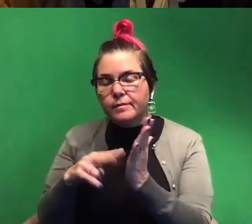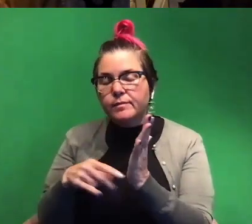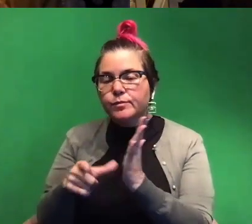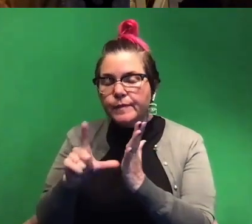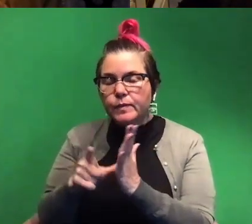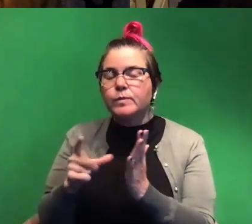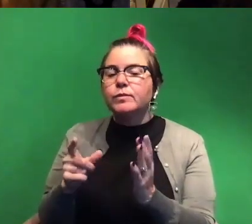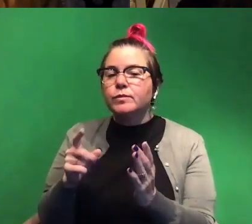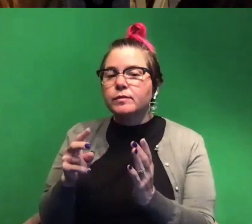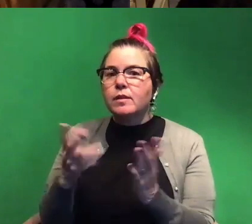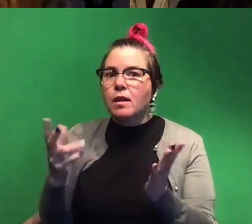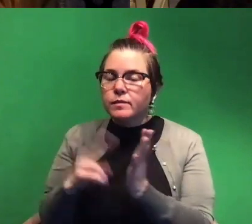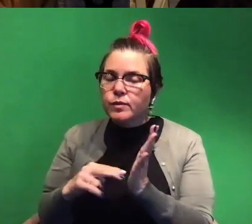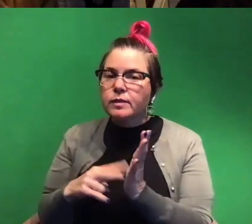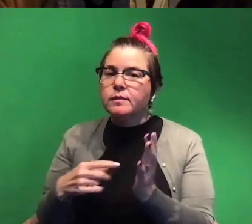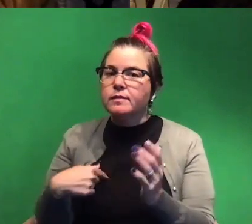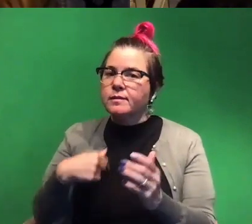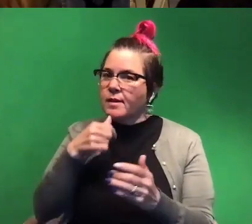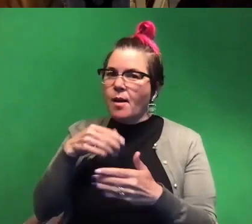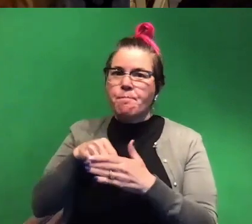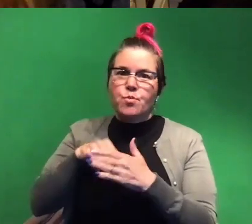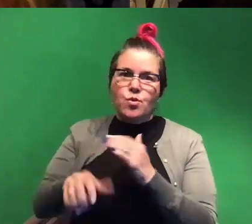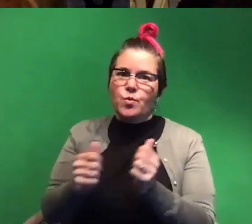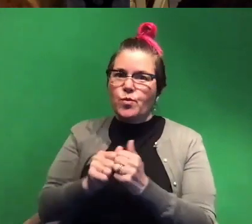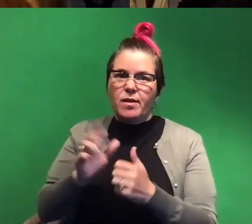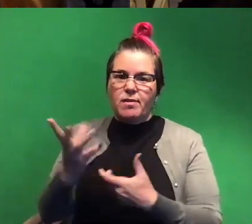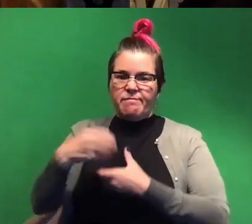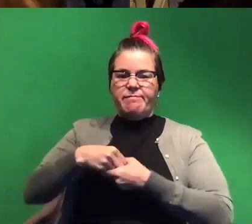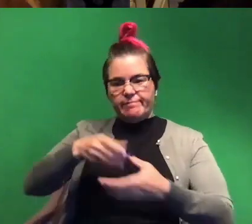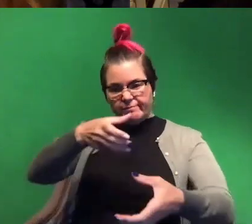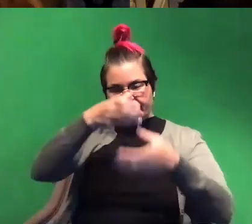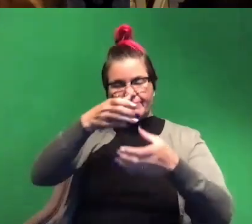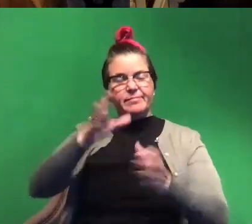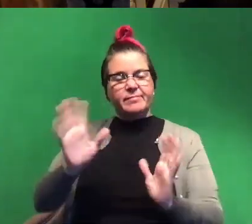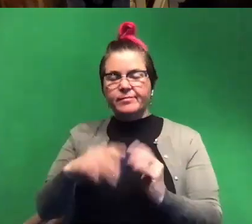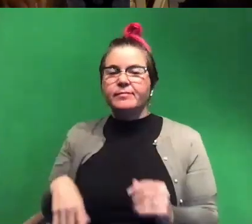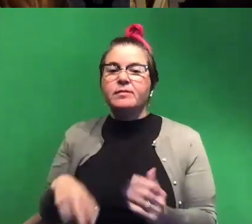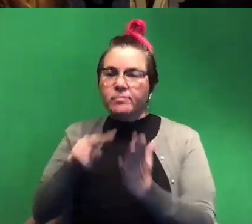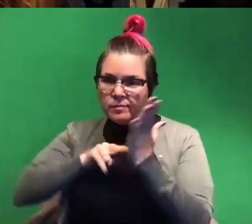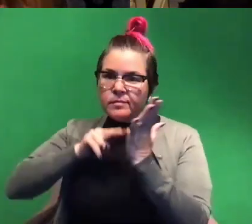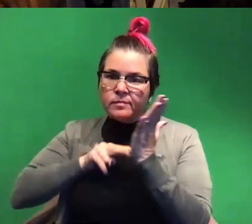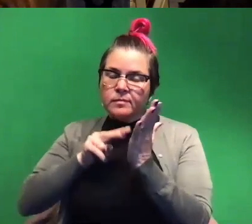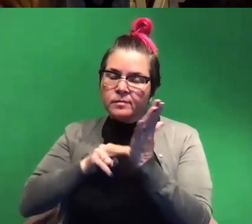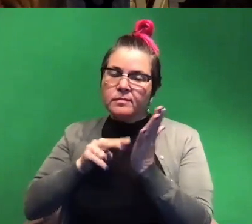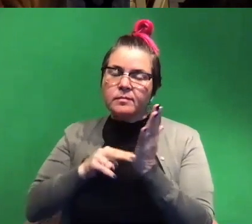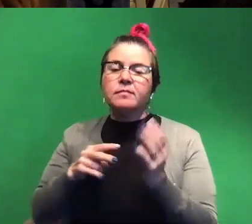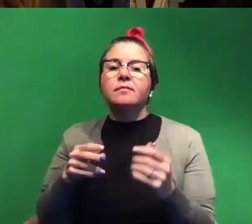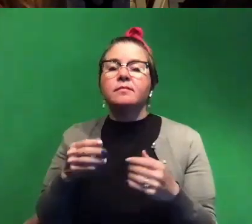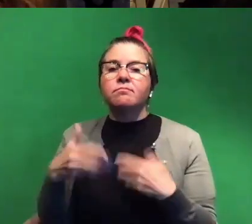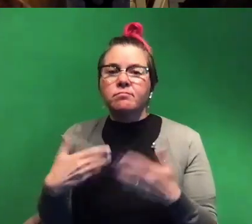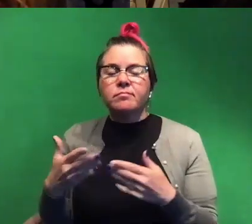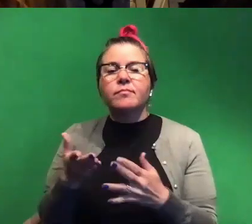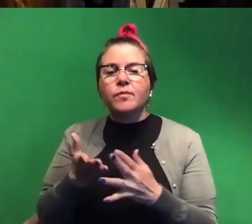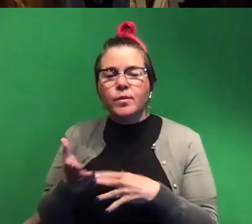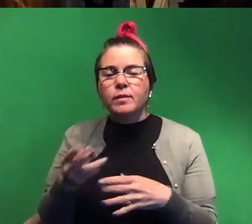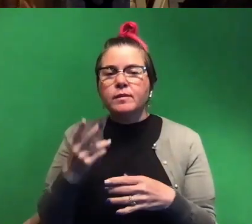I was not born with all of this knowledge. It comes from just reading a lot and then going through and seeing what